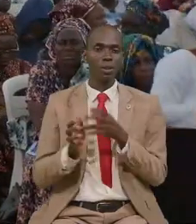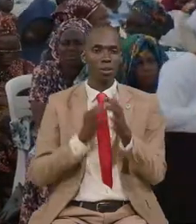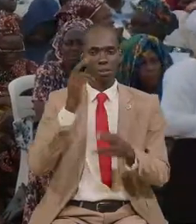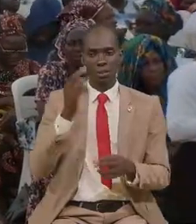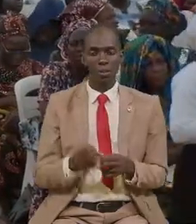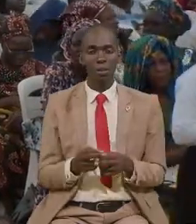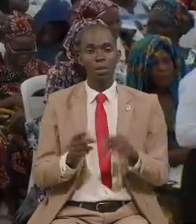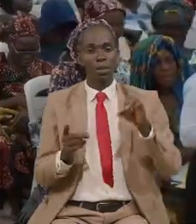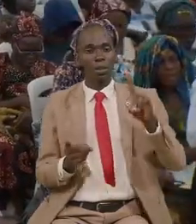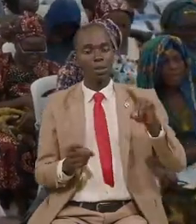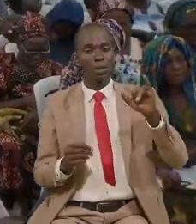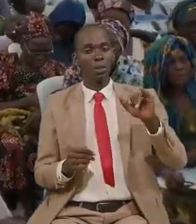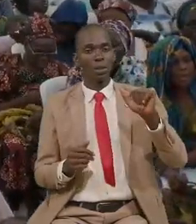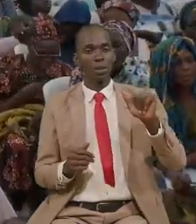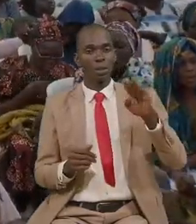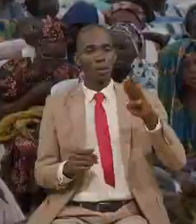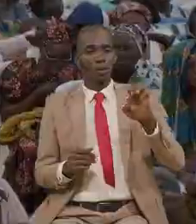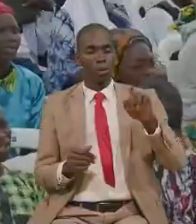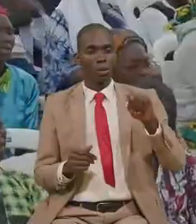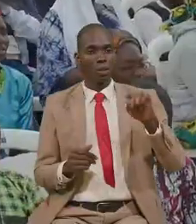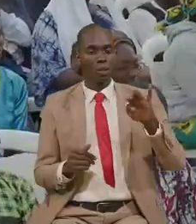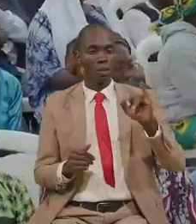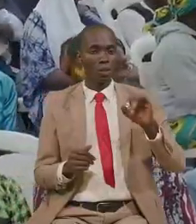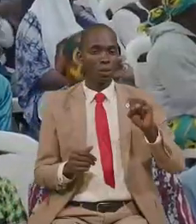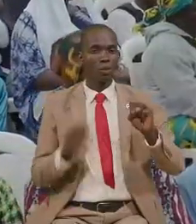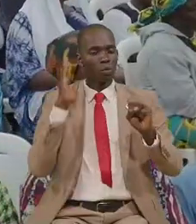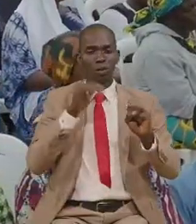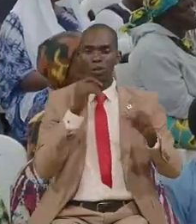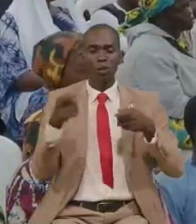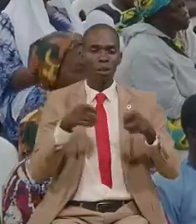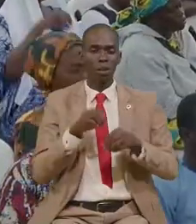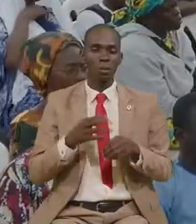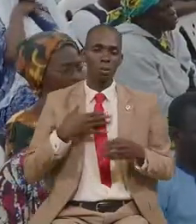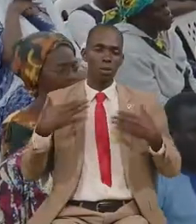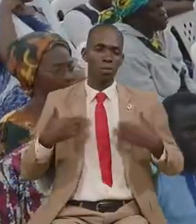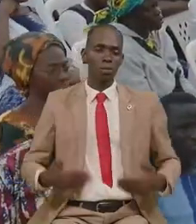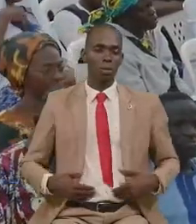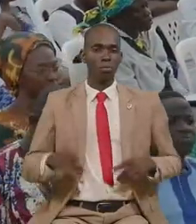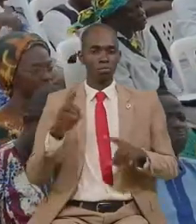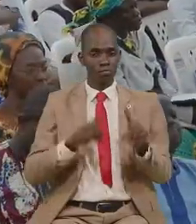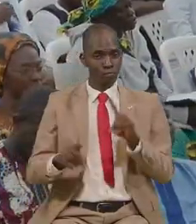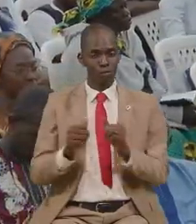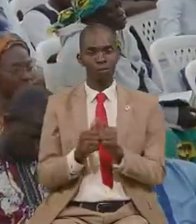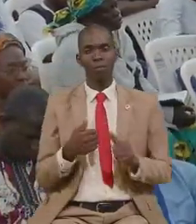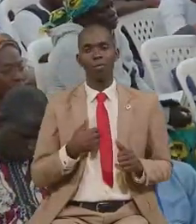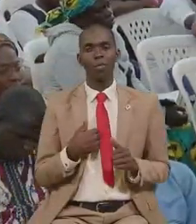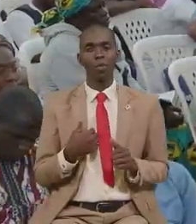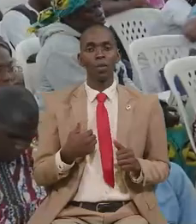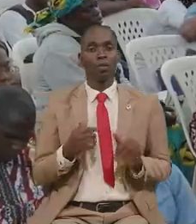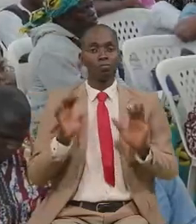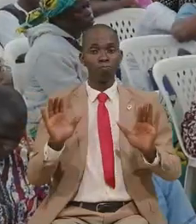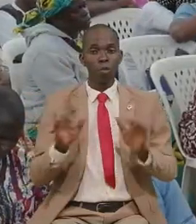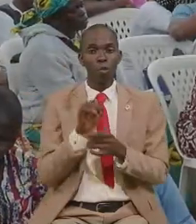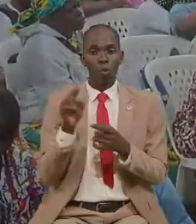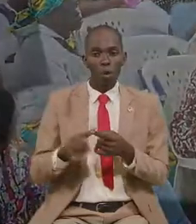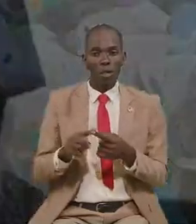Diabetes will not reign in my body. When sickness is reigning in the body, when diabetes